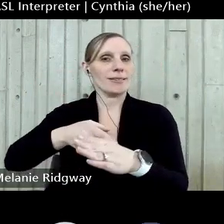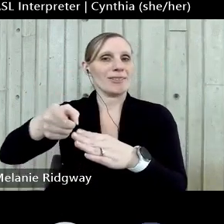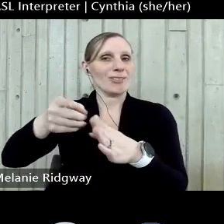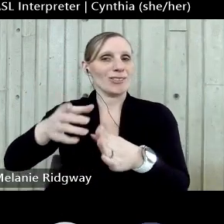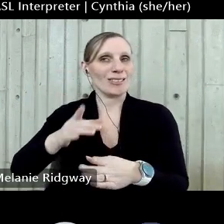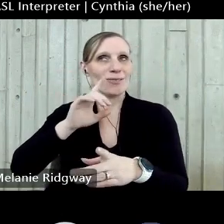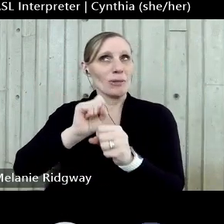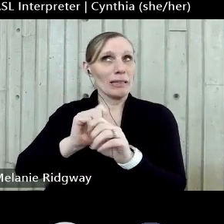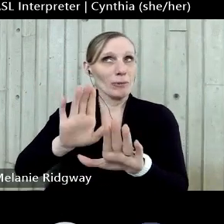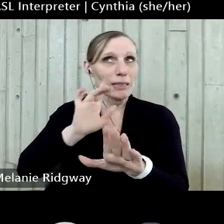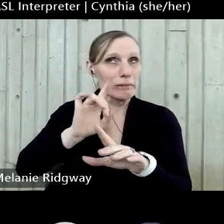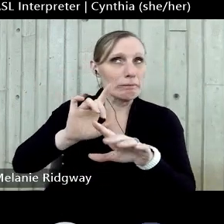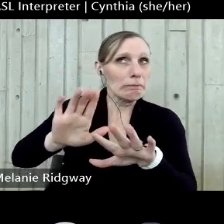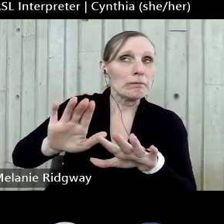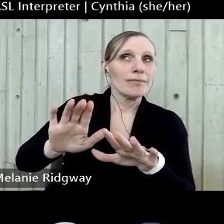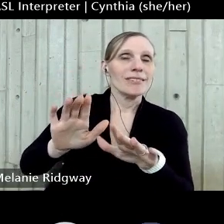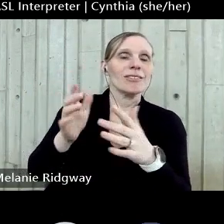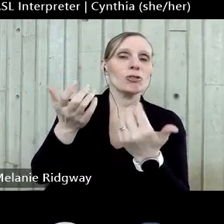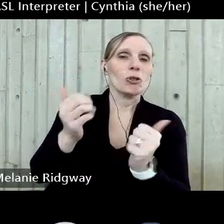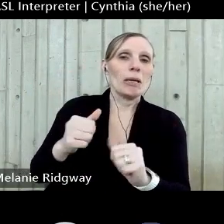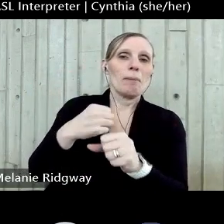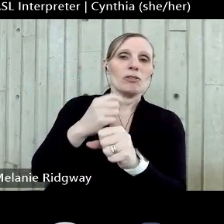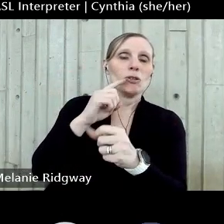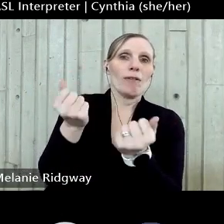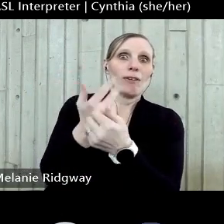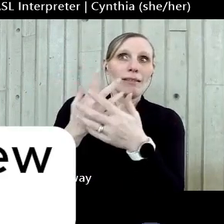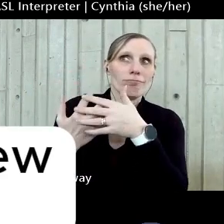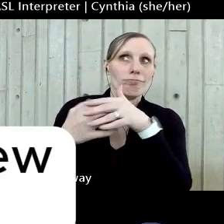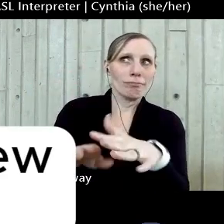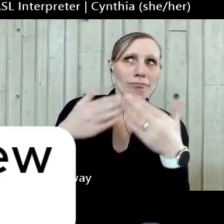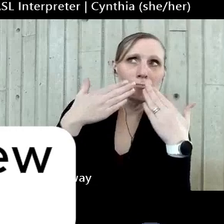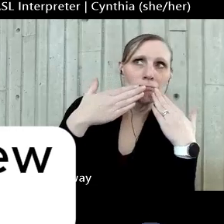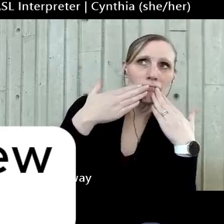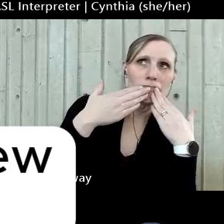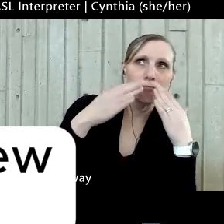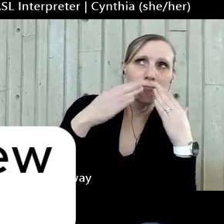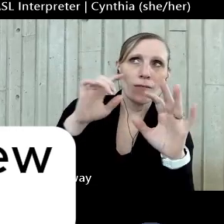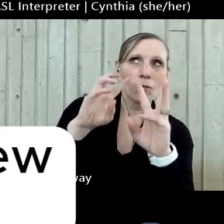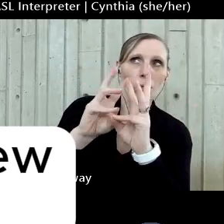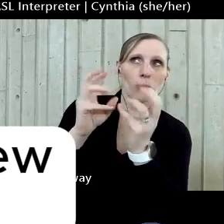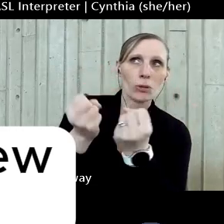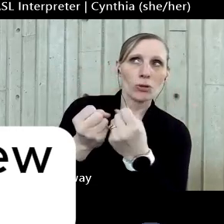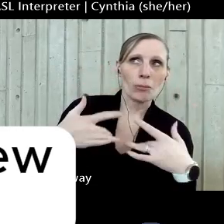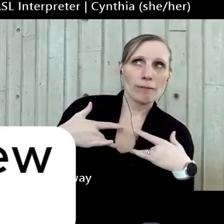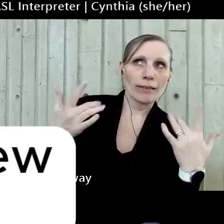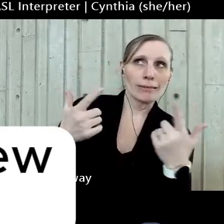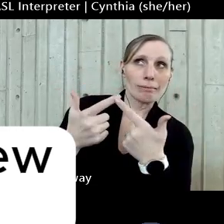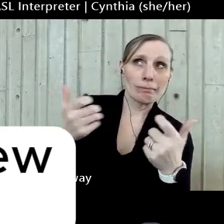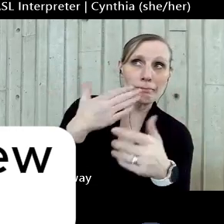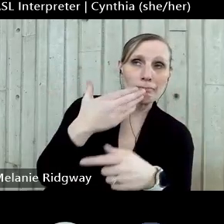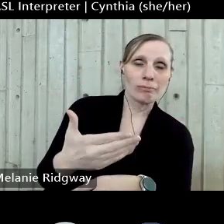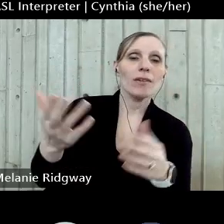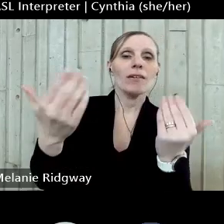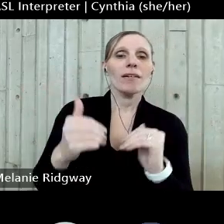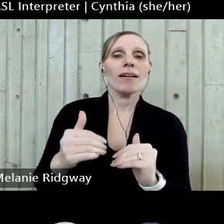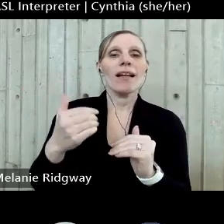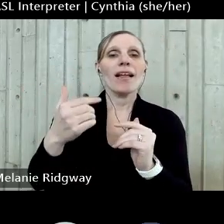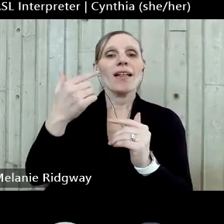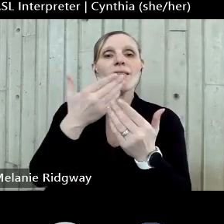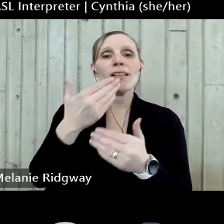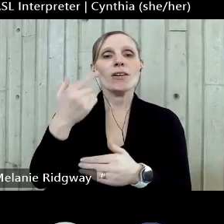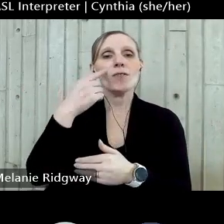online events. Thank you to Danielle, Marie, and Elaine for the career resources overview from each of